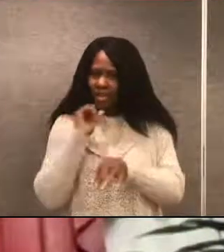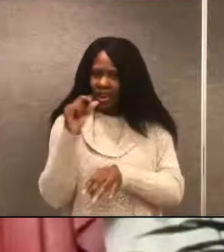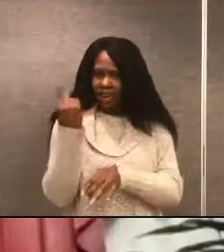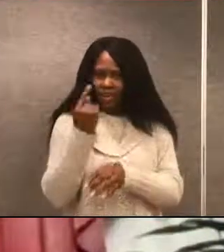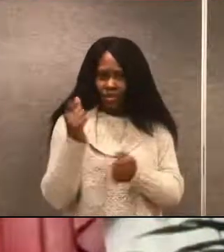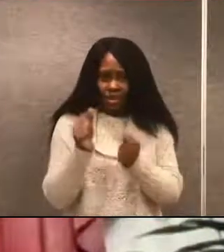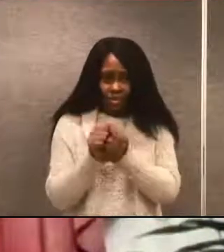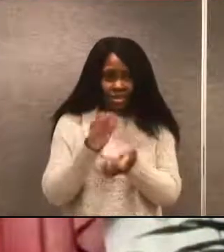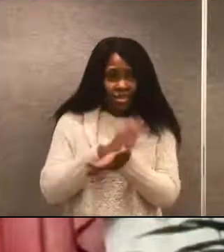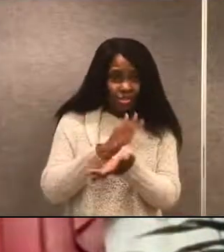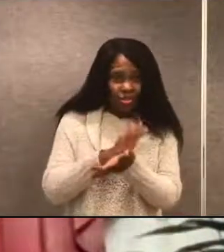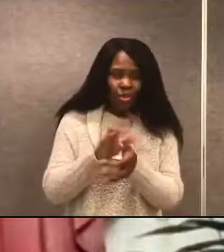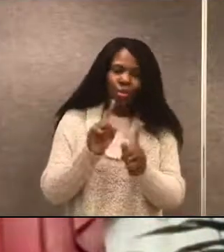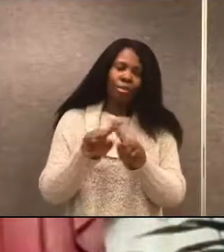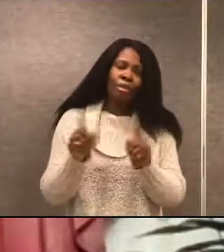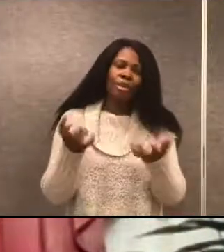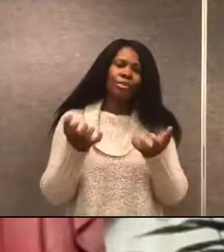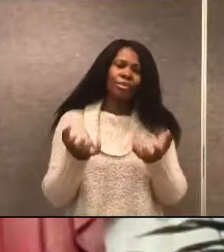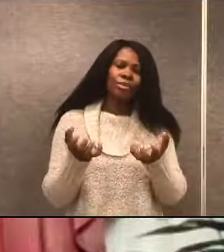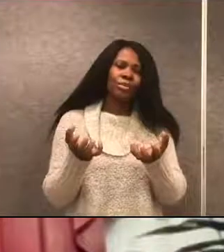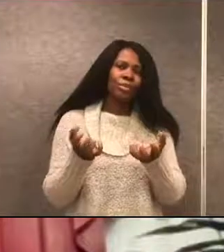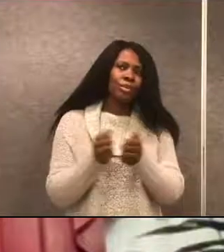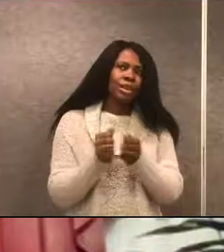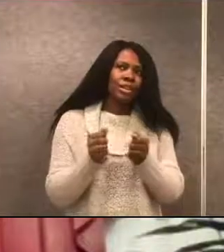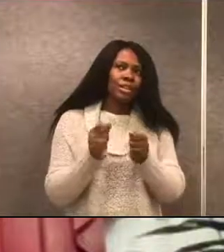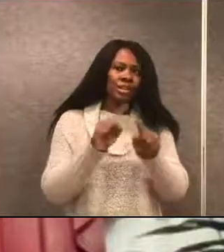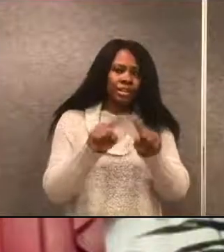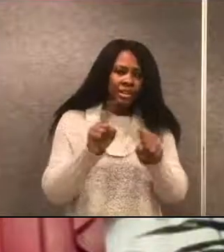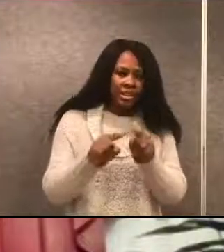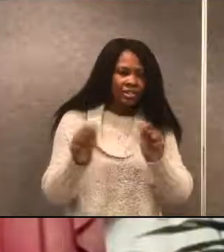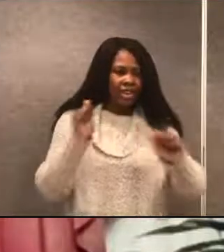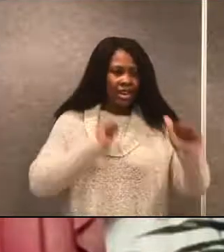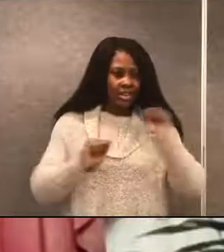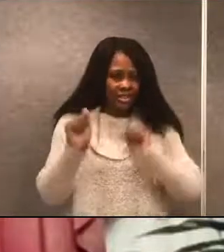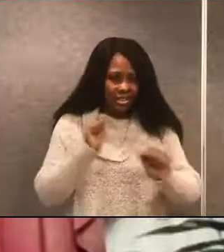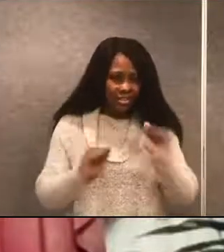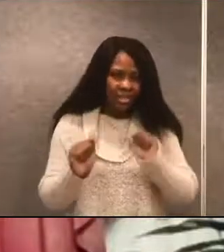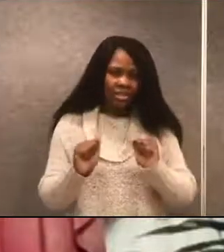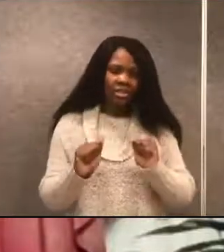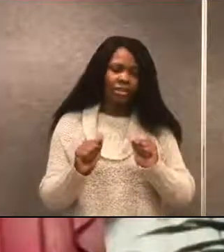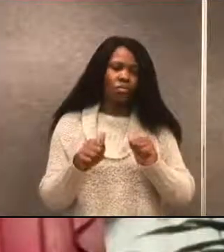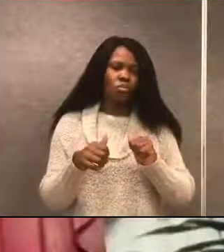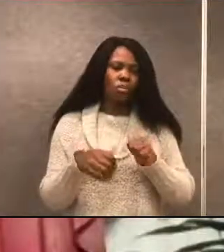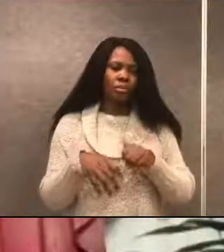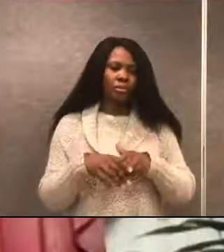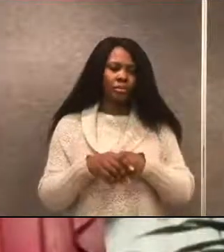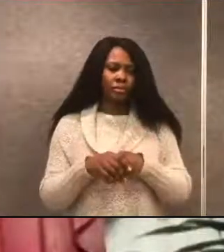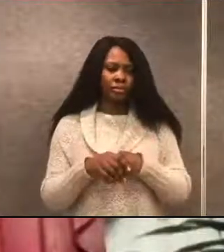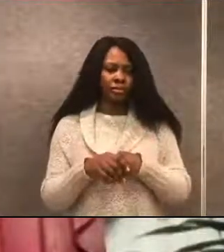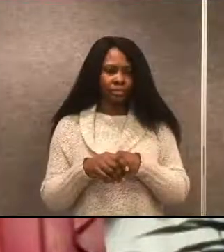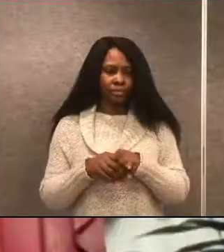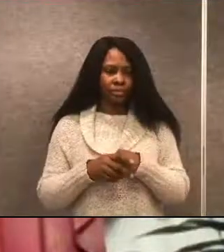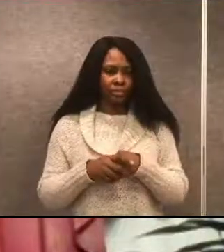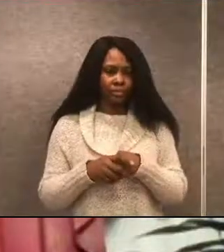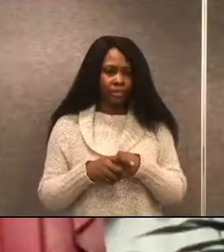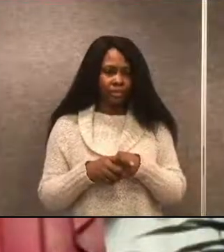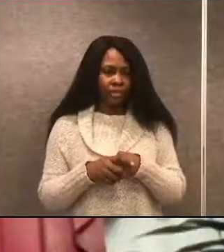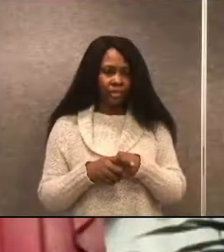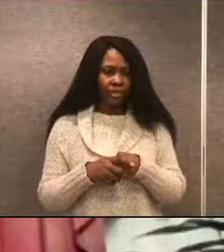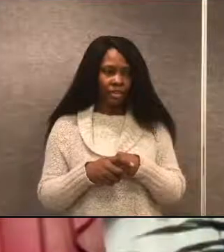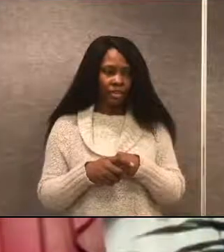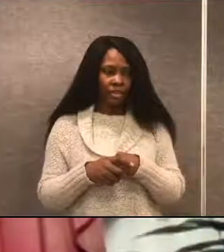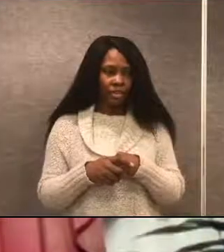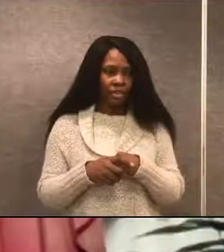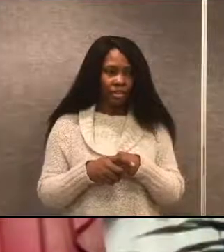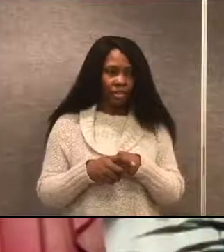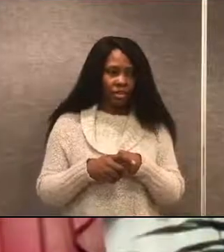with karaoke's and dressing up day and dress down day and all kinds of things. So the principals